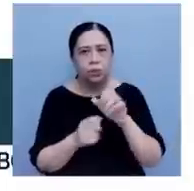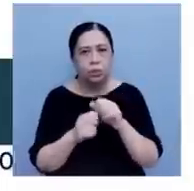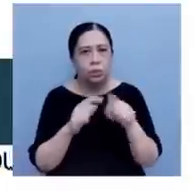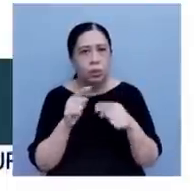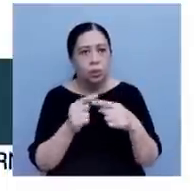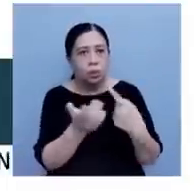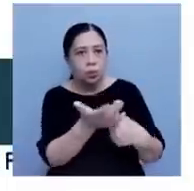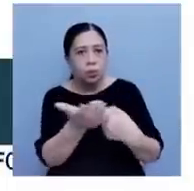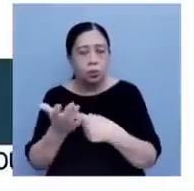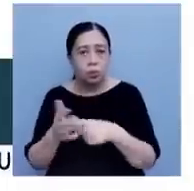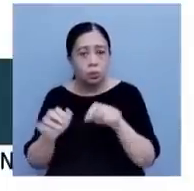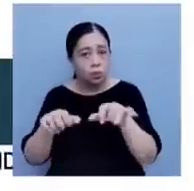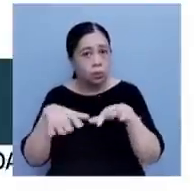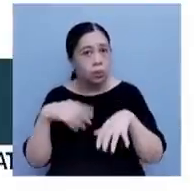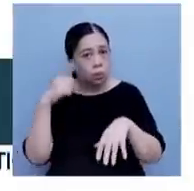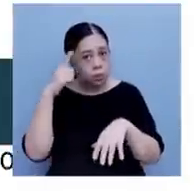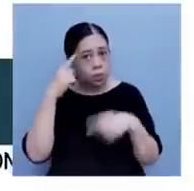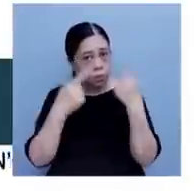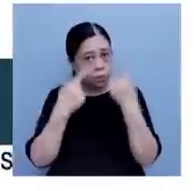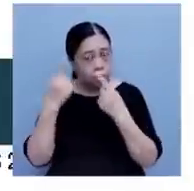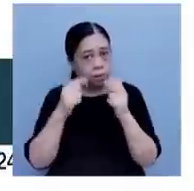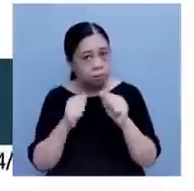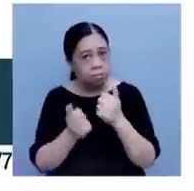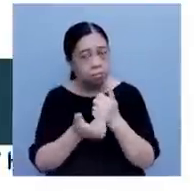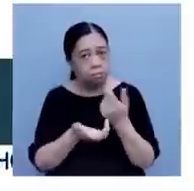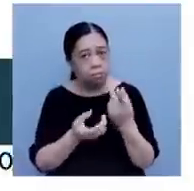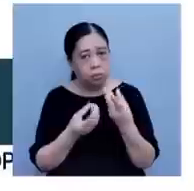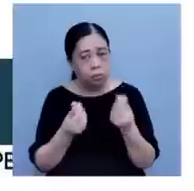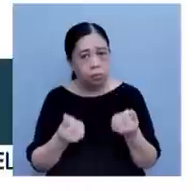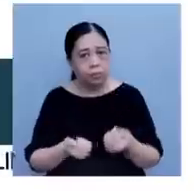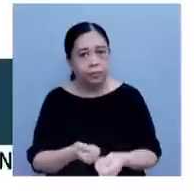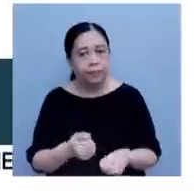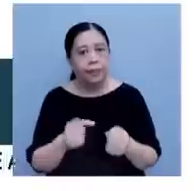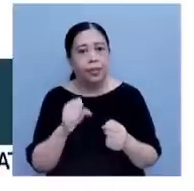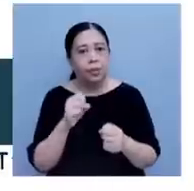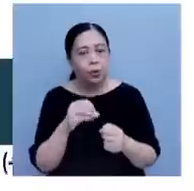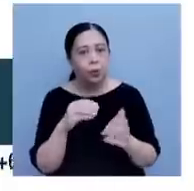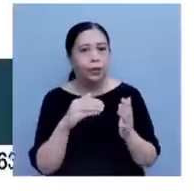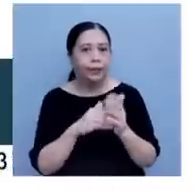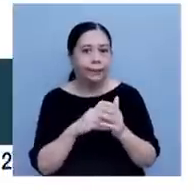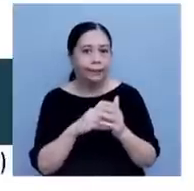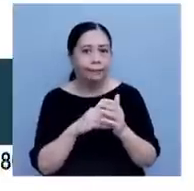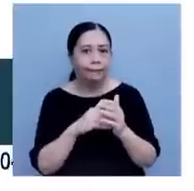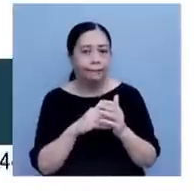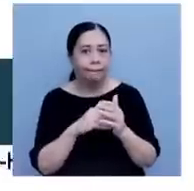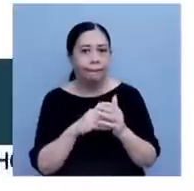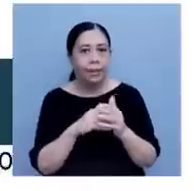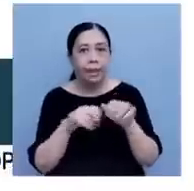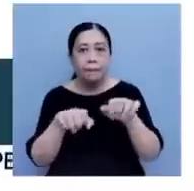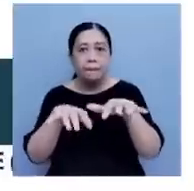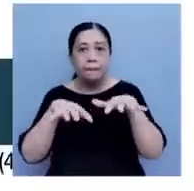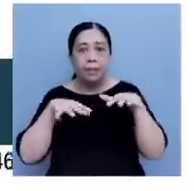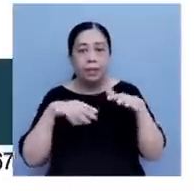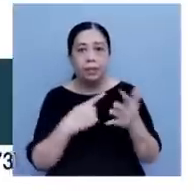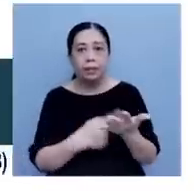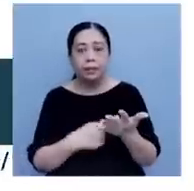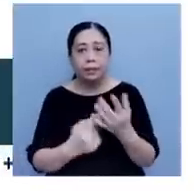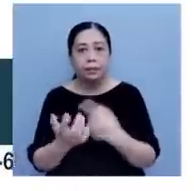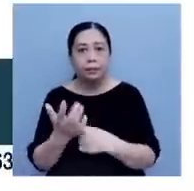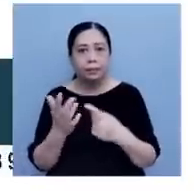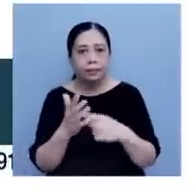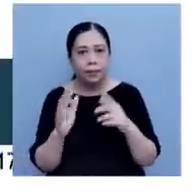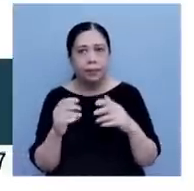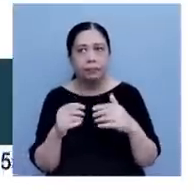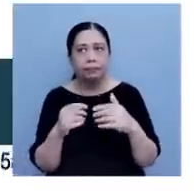begin? Yes. So again, the plenary debates are just about to